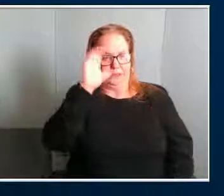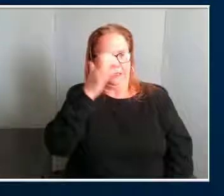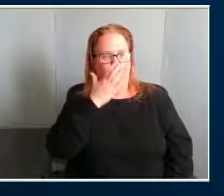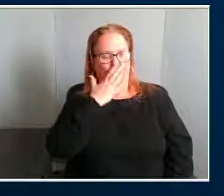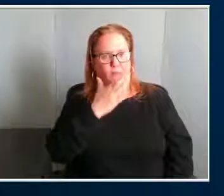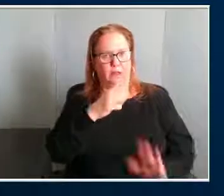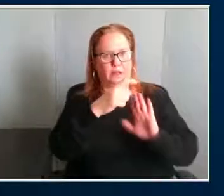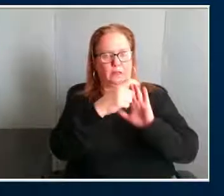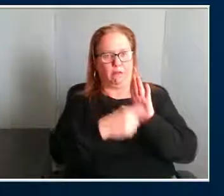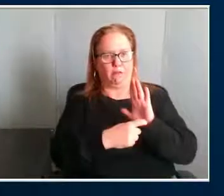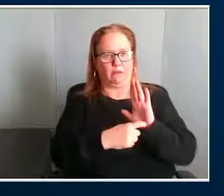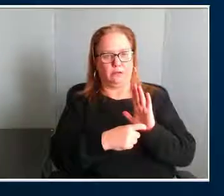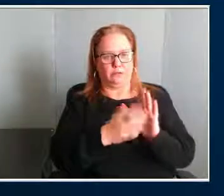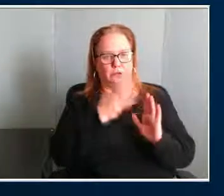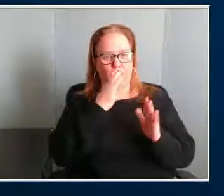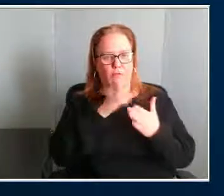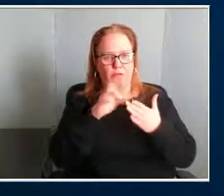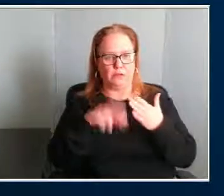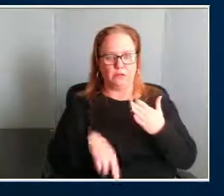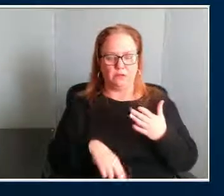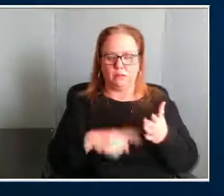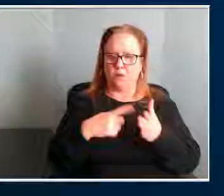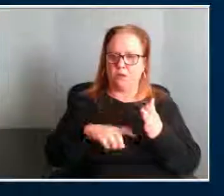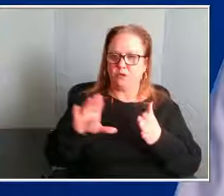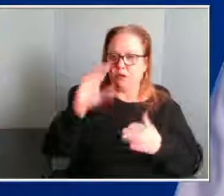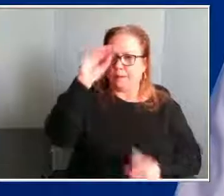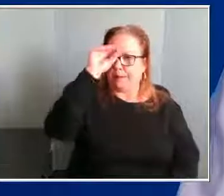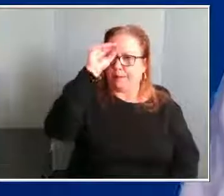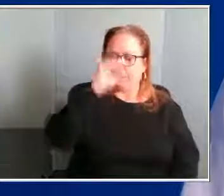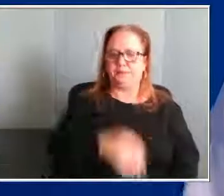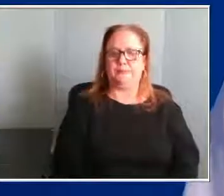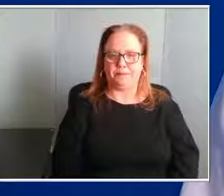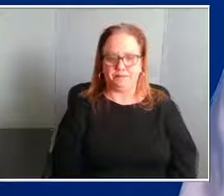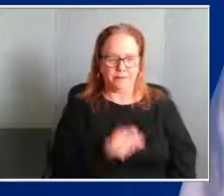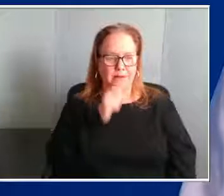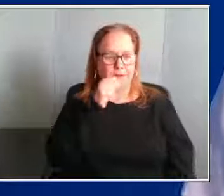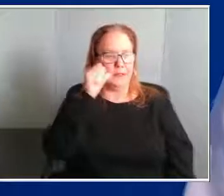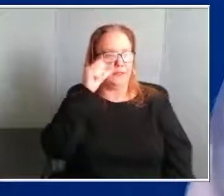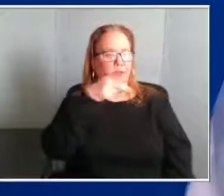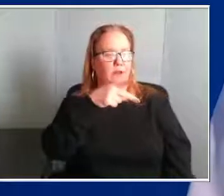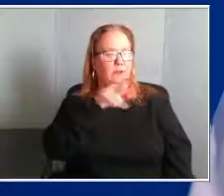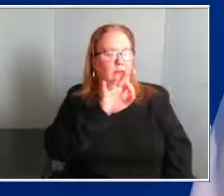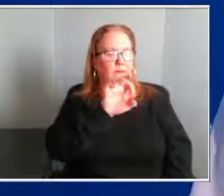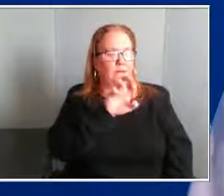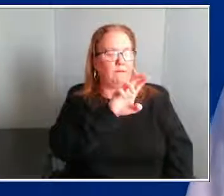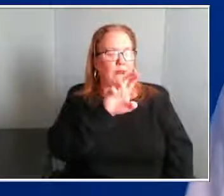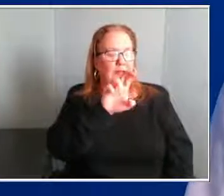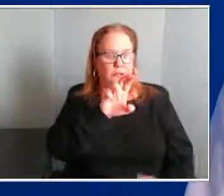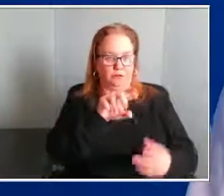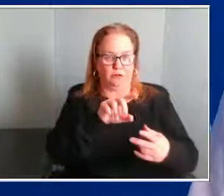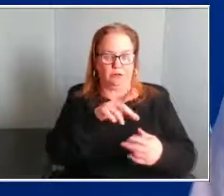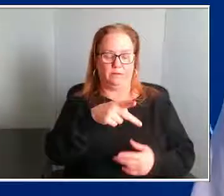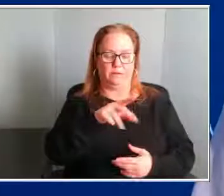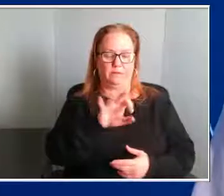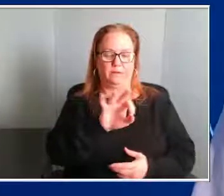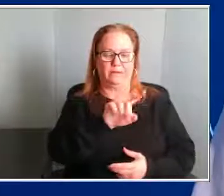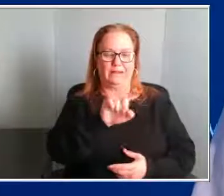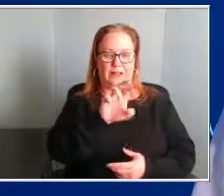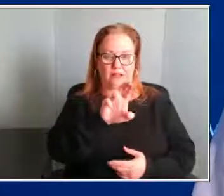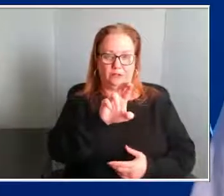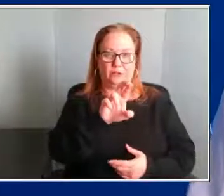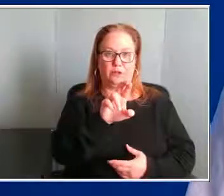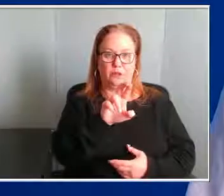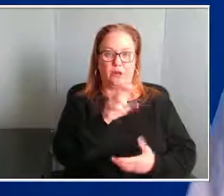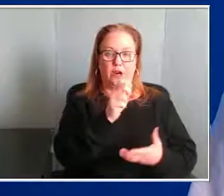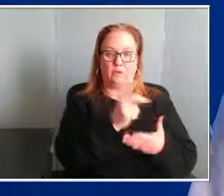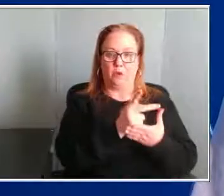I'm expecting a good result. What do you think? Yeah, so yesterday we got the Pfizer, which was